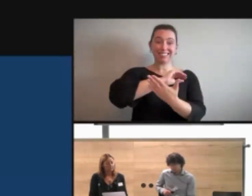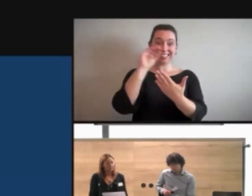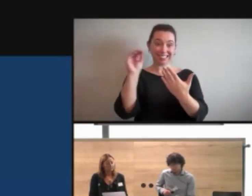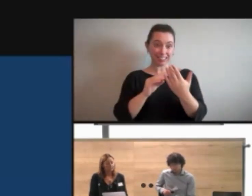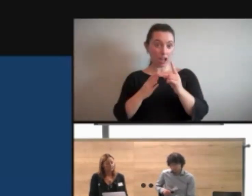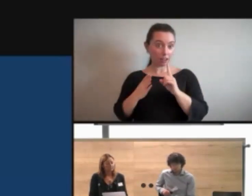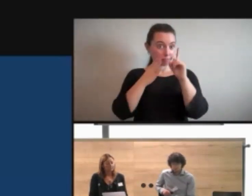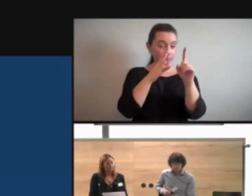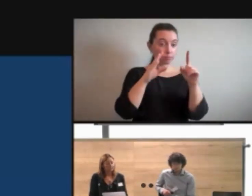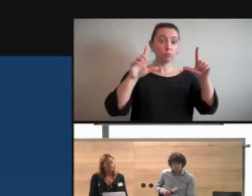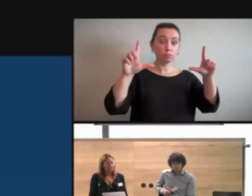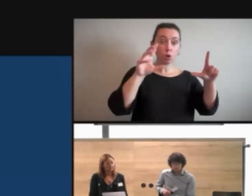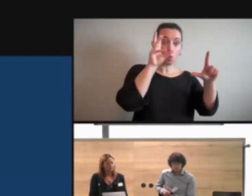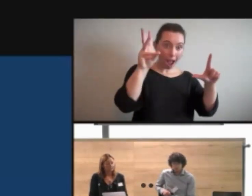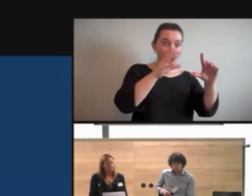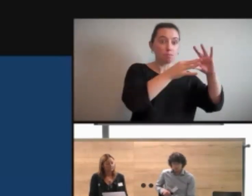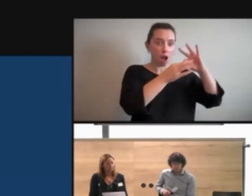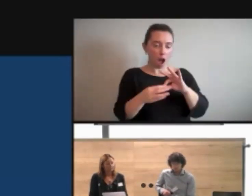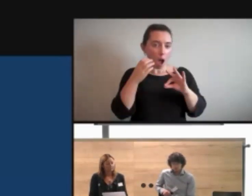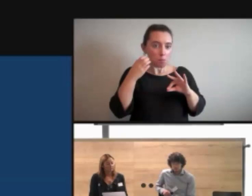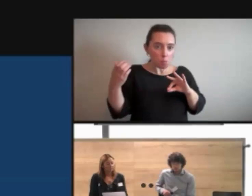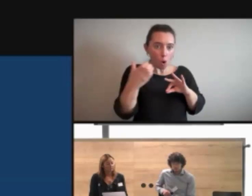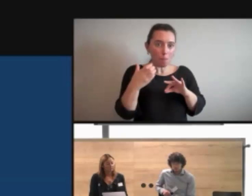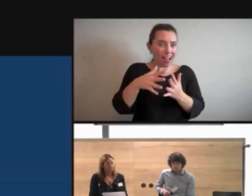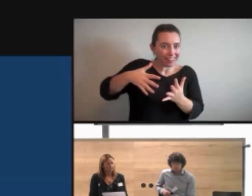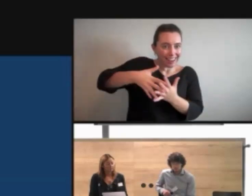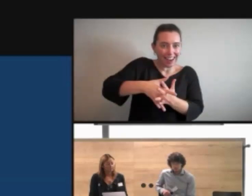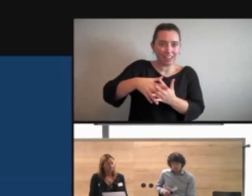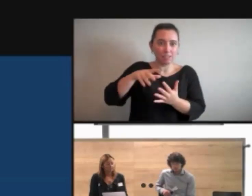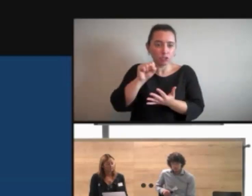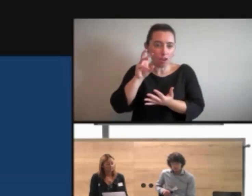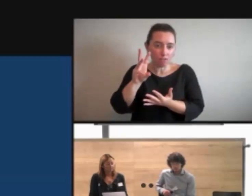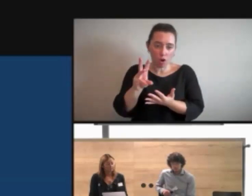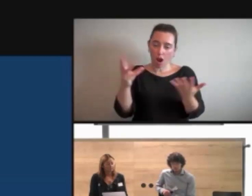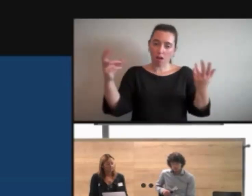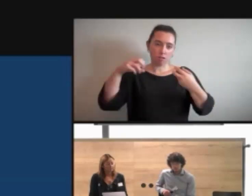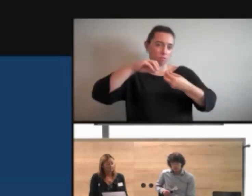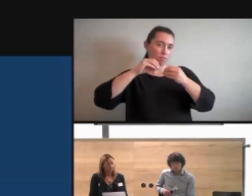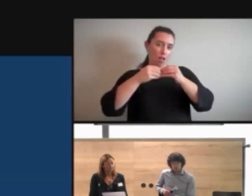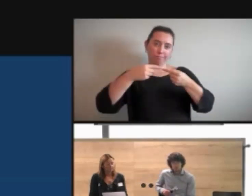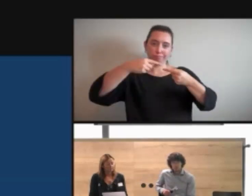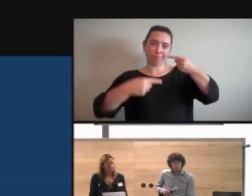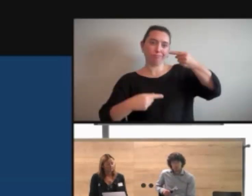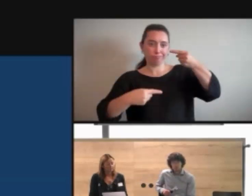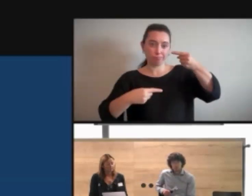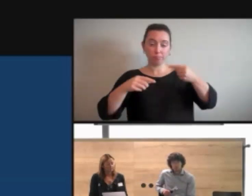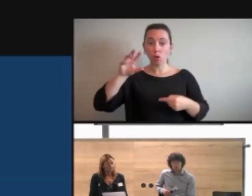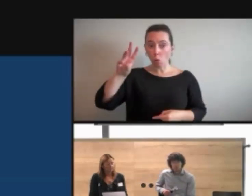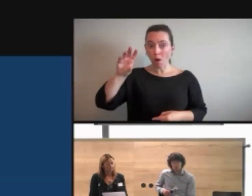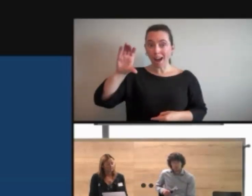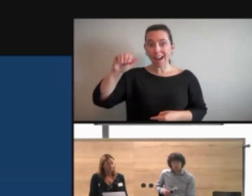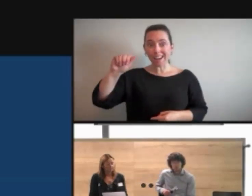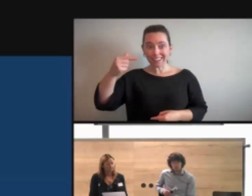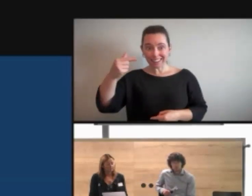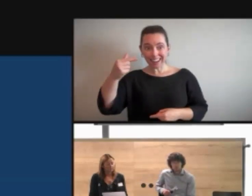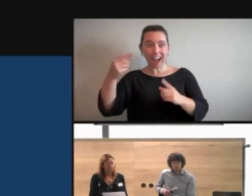content to native software, there are bound to be issues. And this is why the W3C's WCAG to ICT